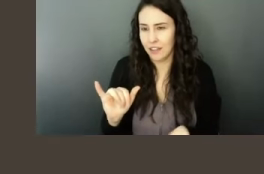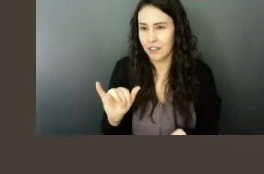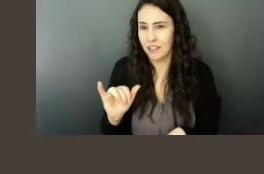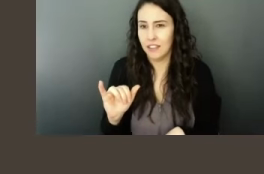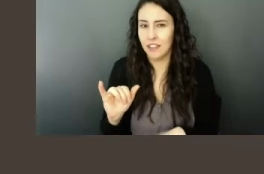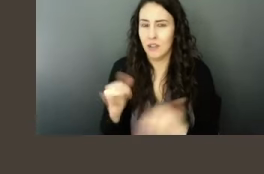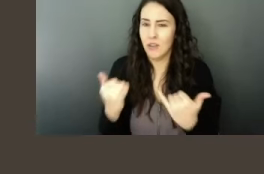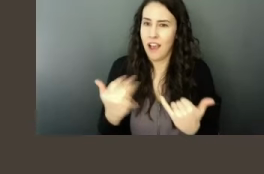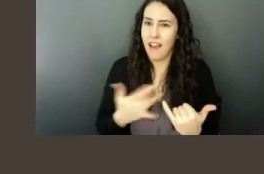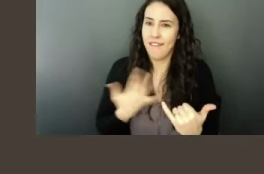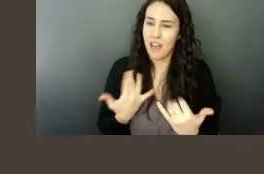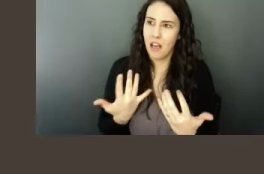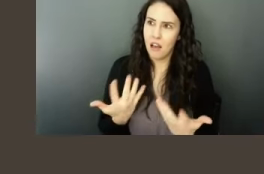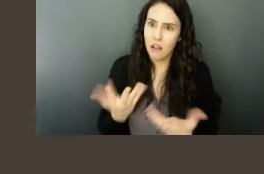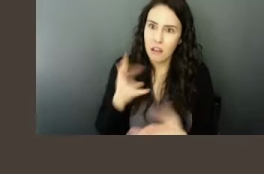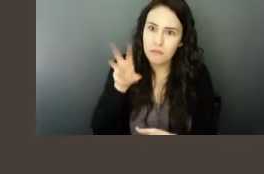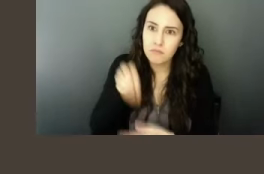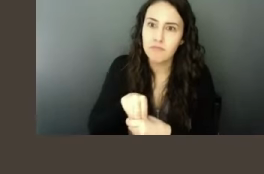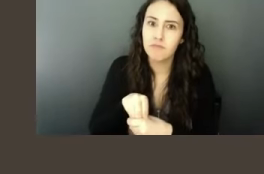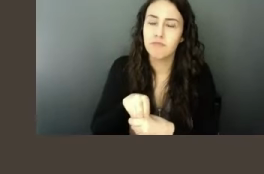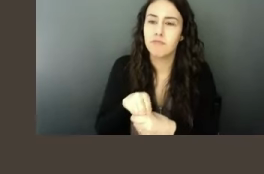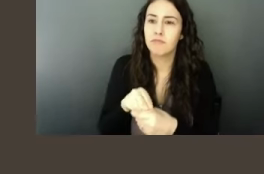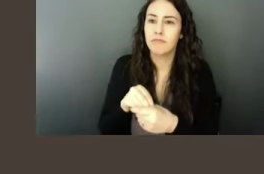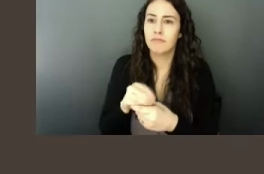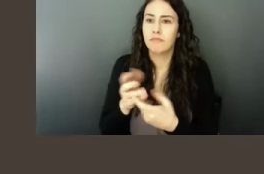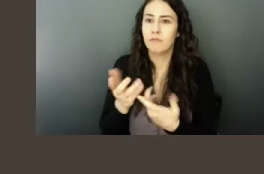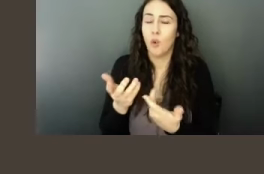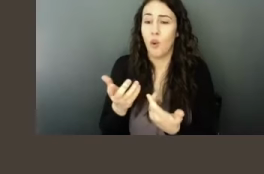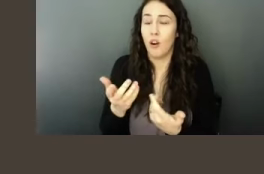exclusion from their lives, from their lived